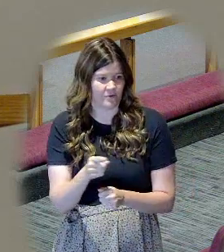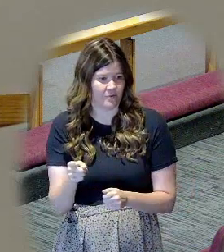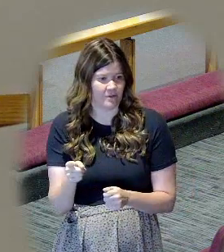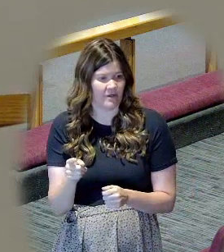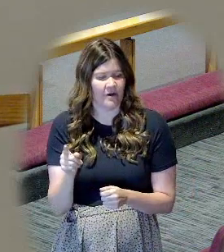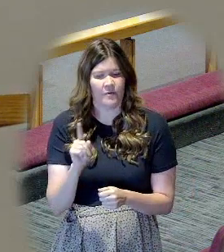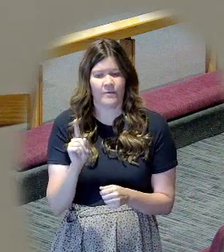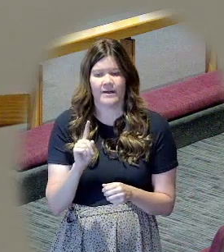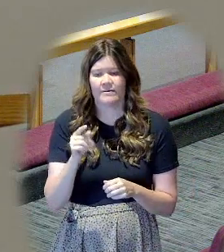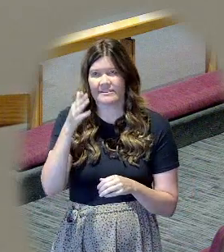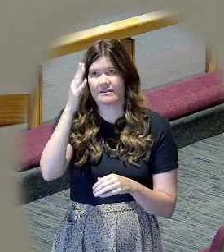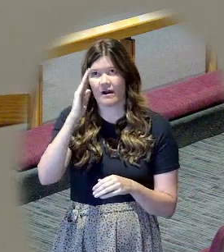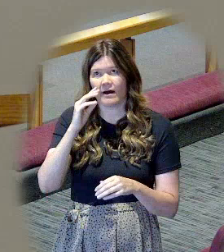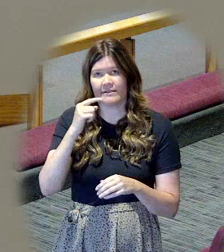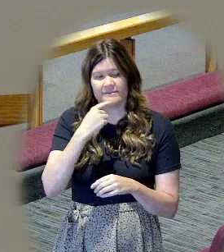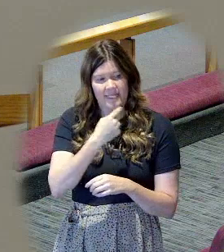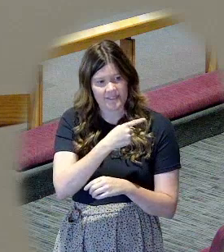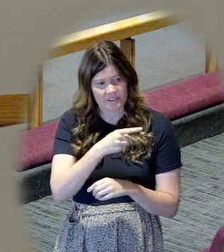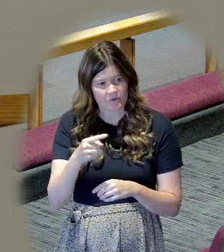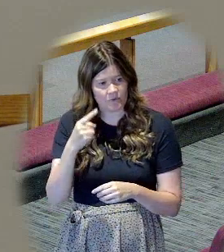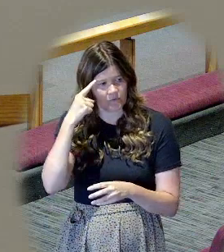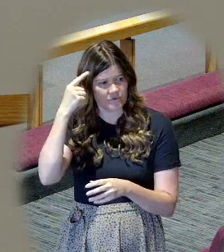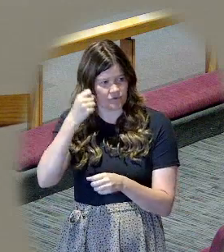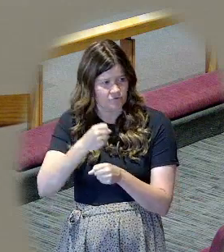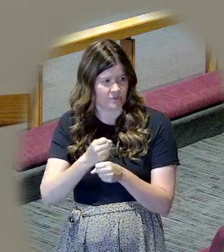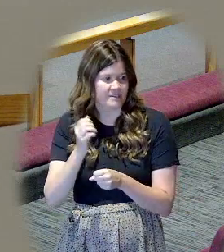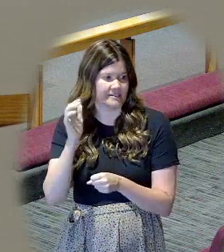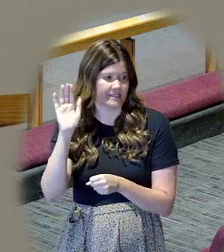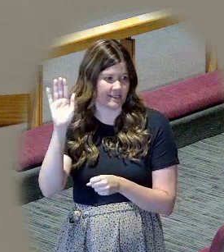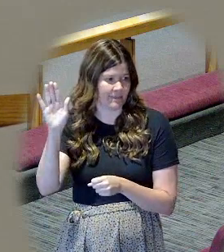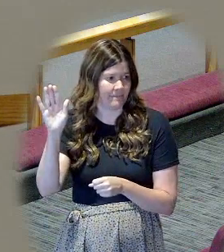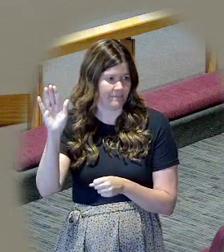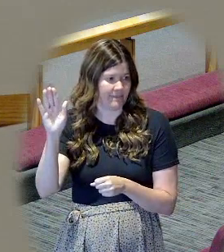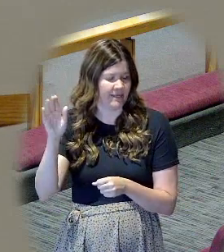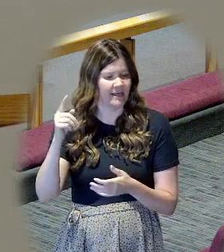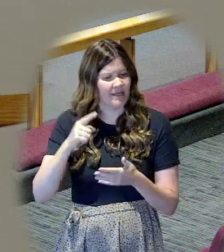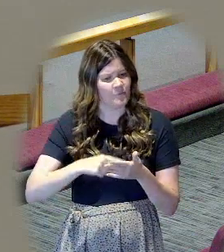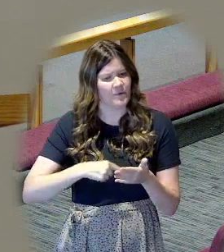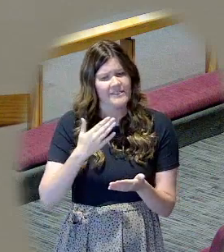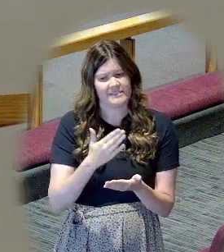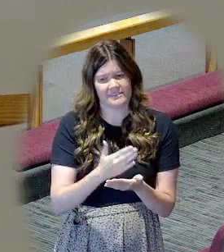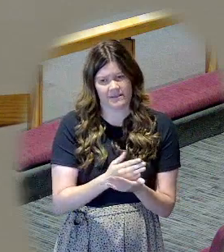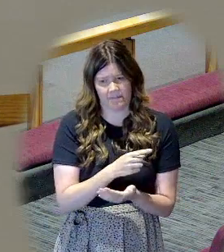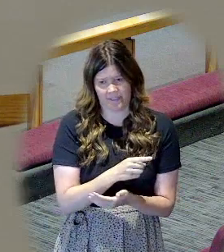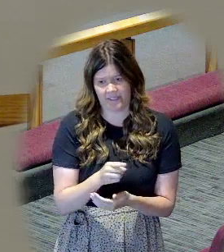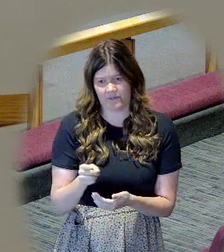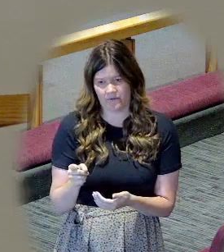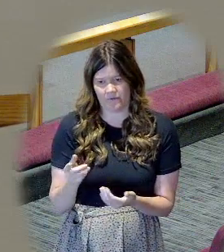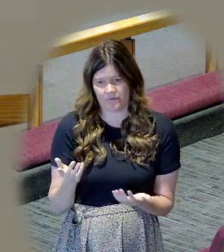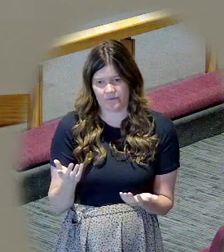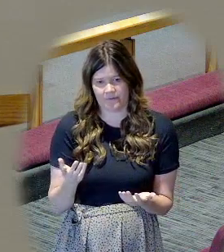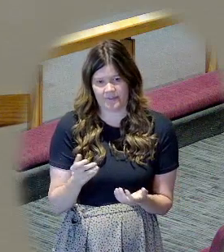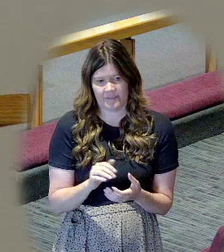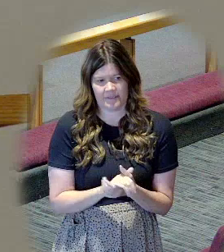Where is God calling you to trust him? And what is standing in the way?